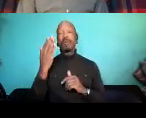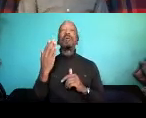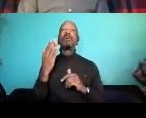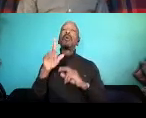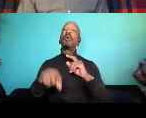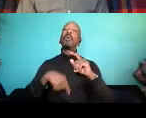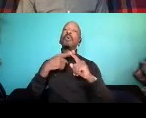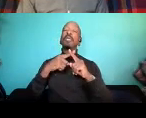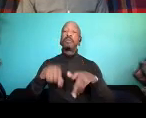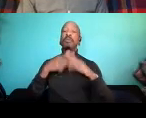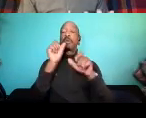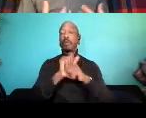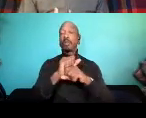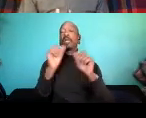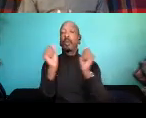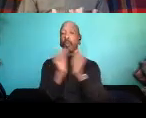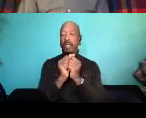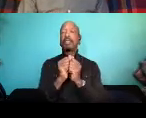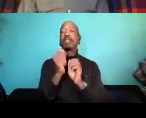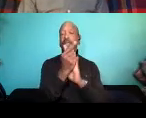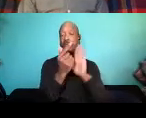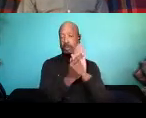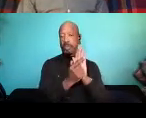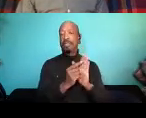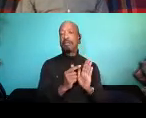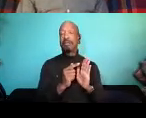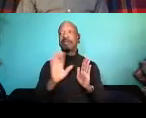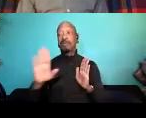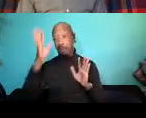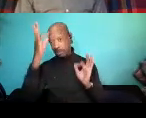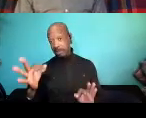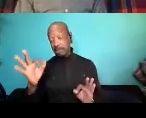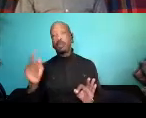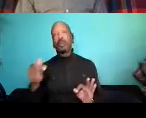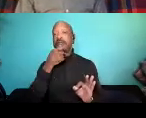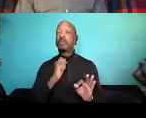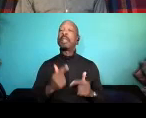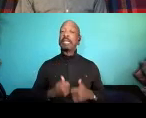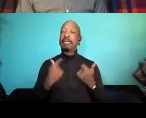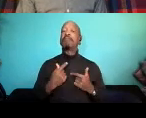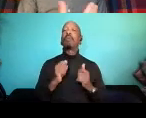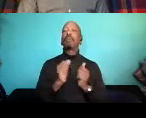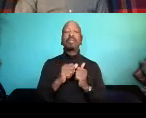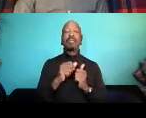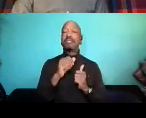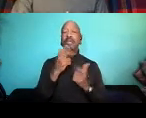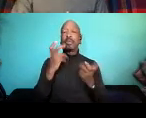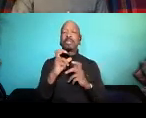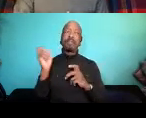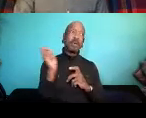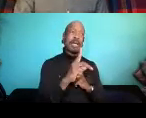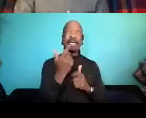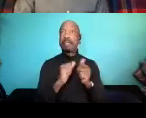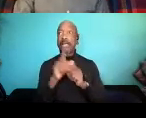start working with an attorney, that all of these decisions are yours to live with. And you don't want to have to go back to an attorney every time there's an issue at